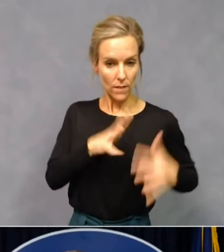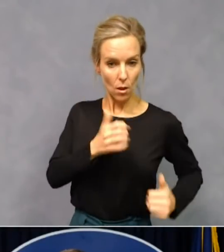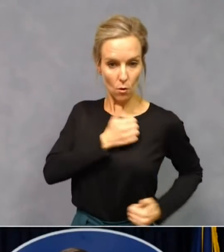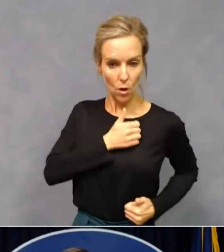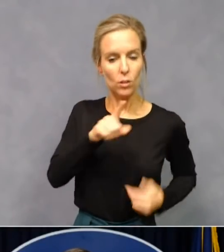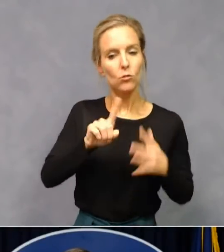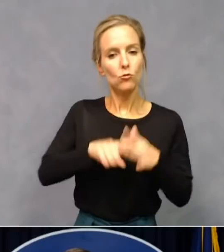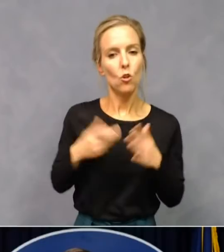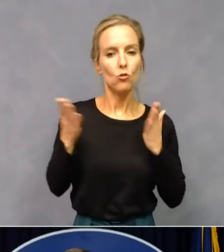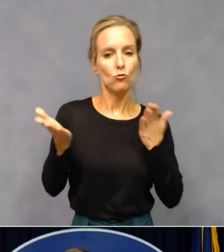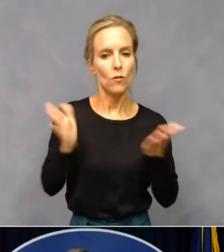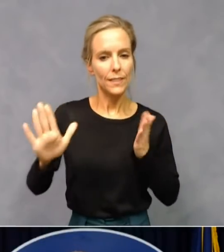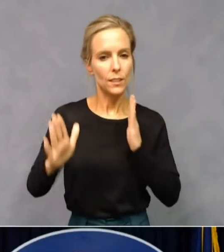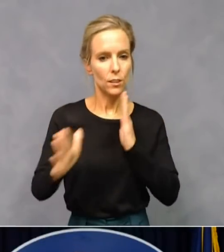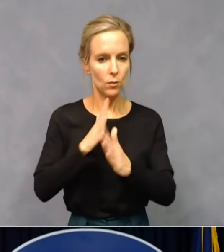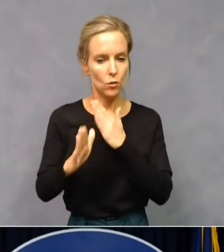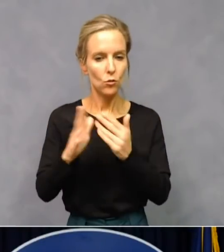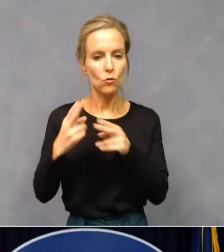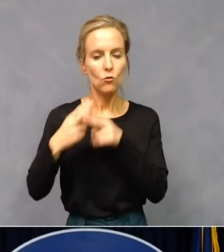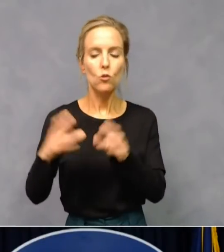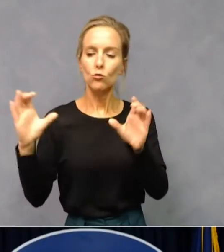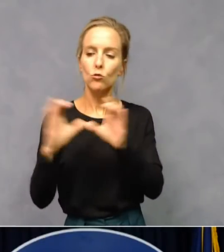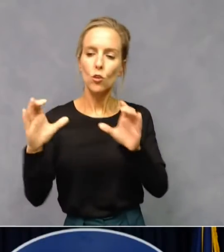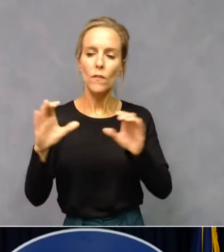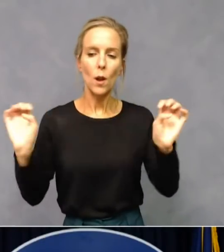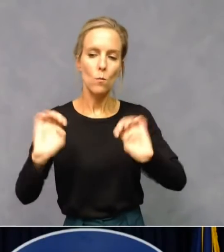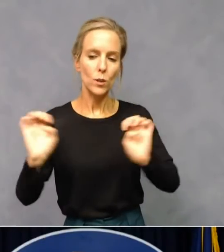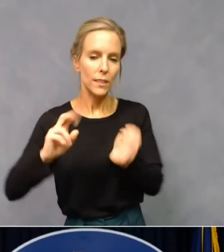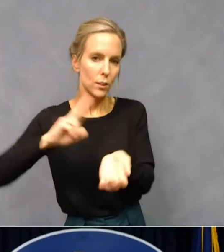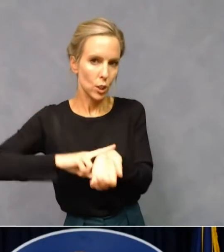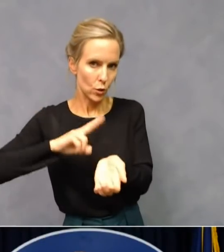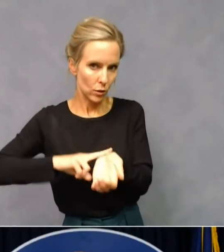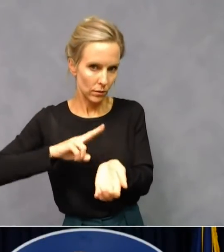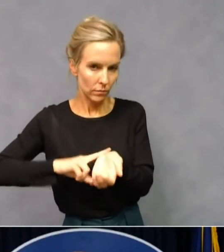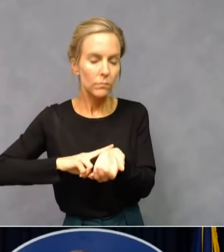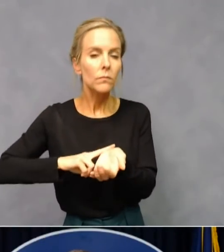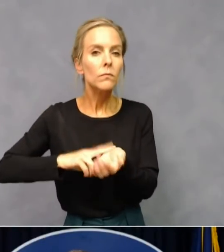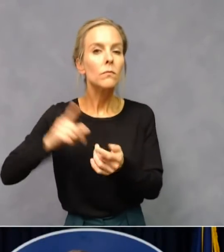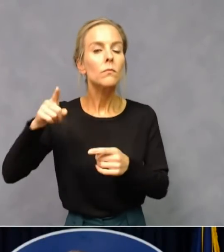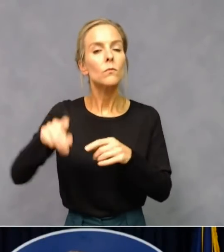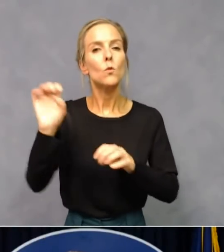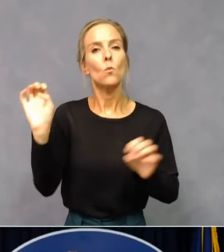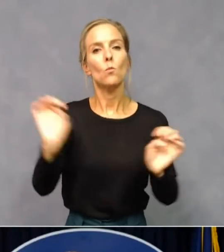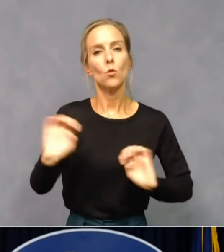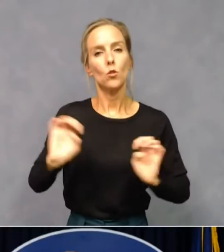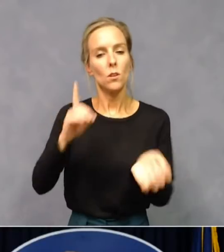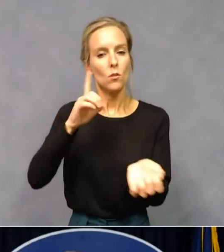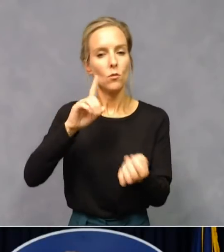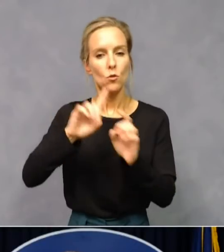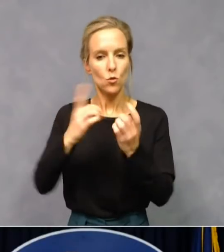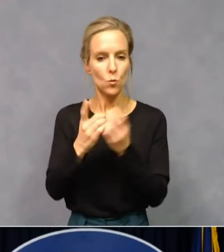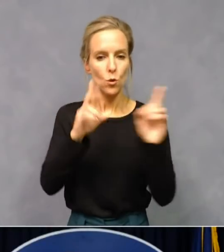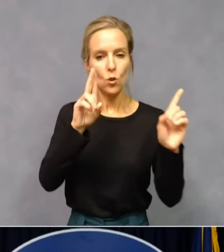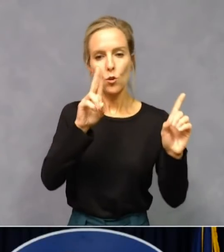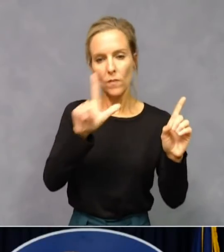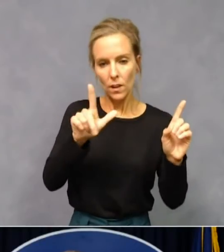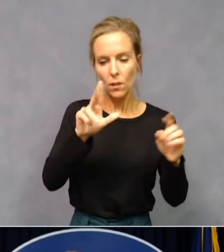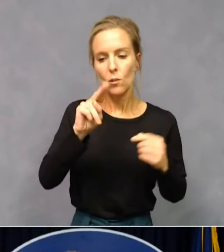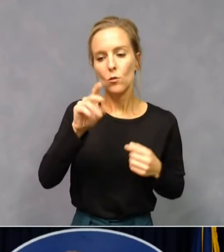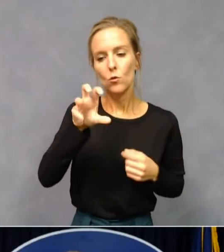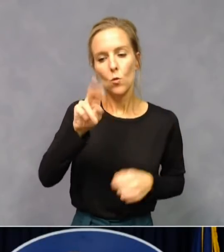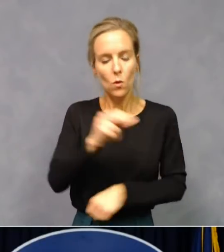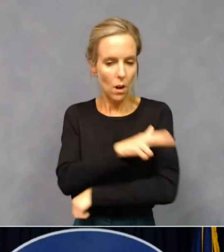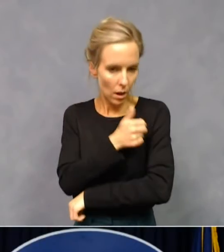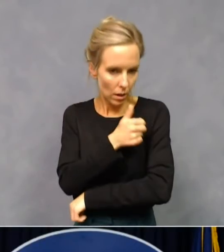way as a certified emergency nurse. He worked in the emergency departments of University of Louisville Hospital, Norton Hospital, and